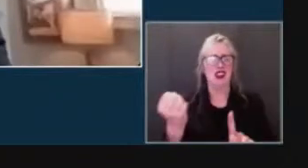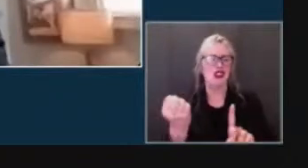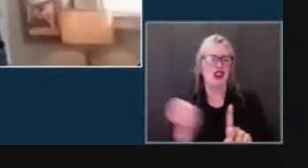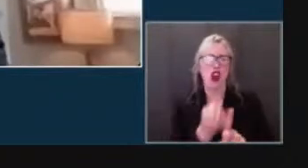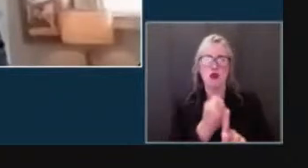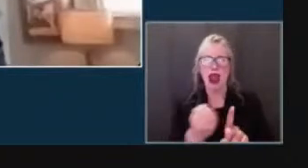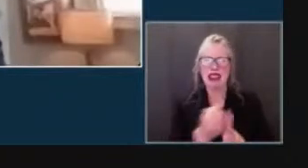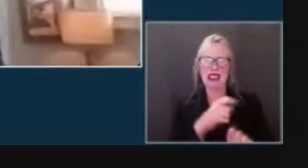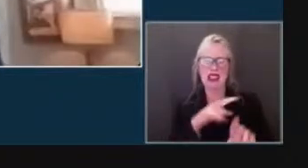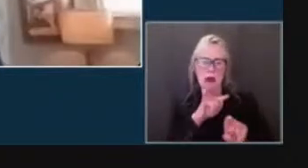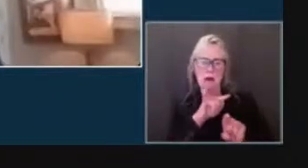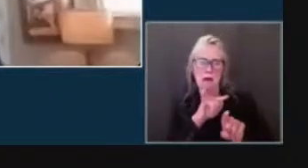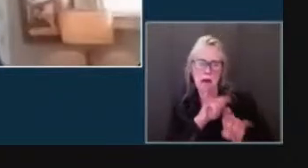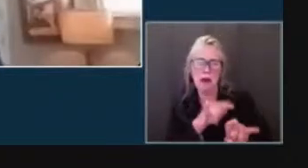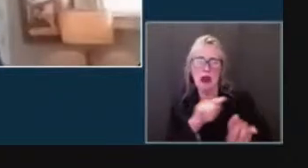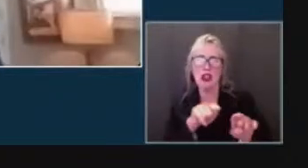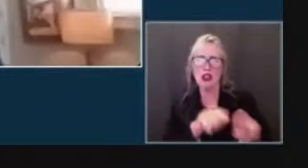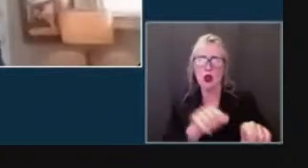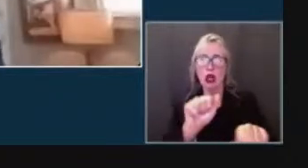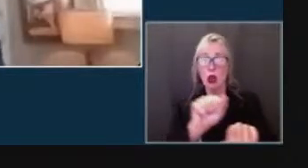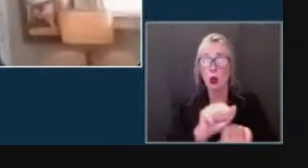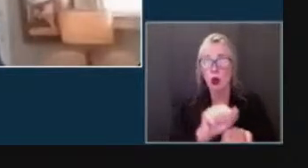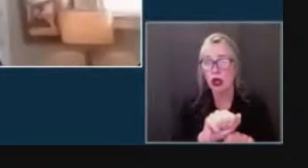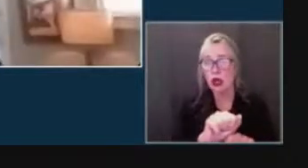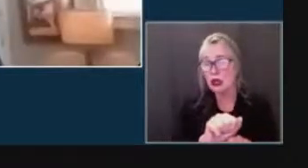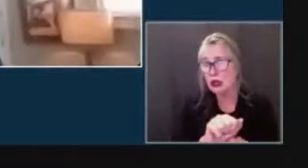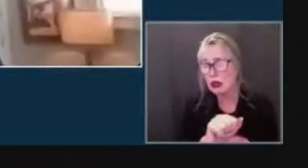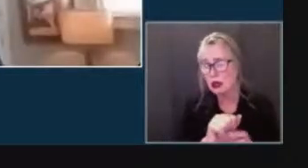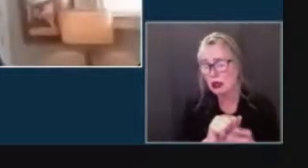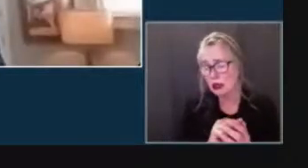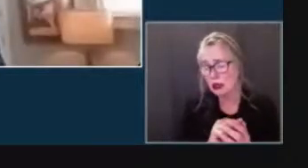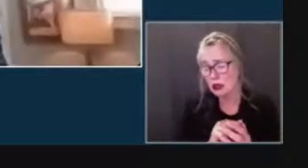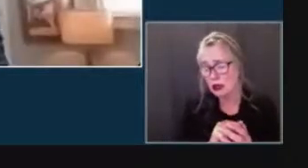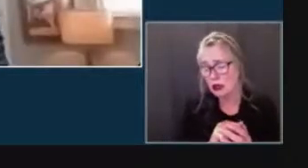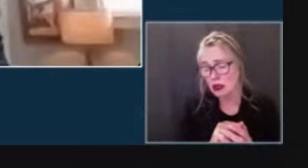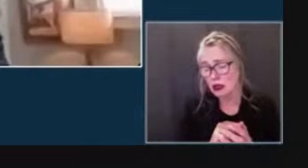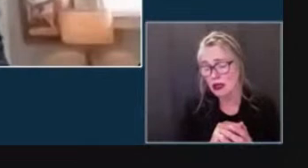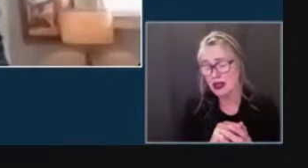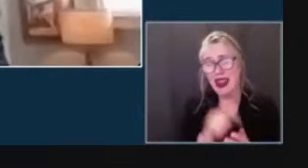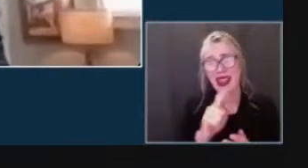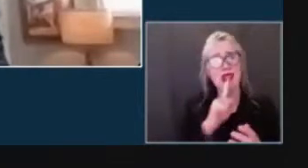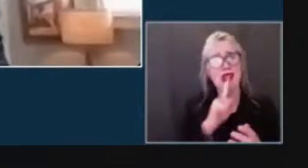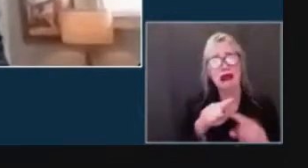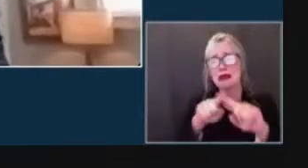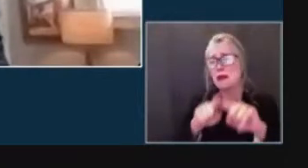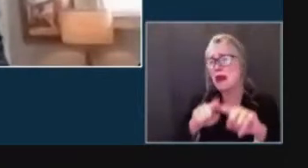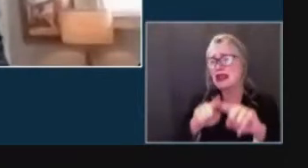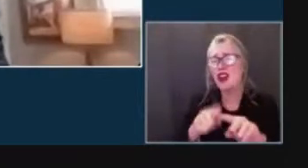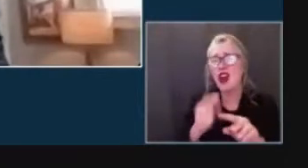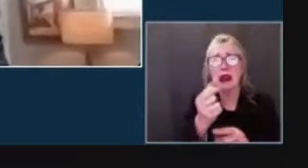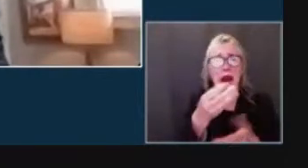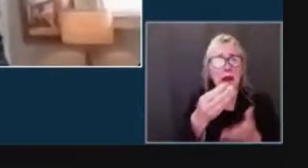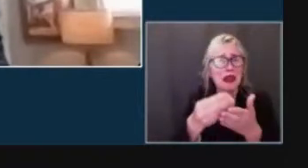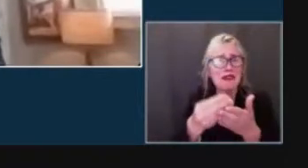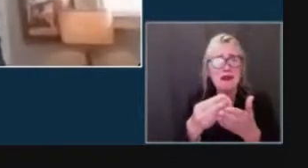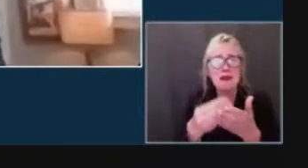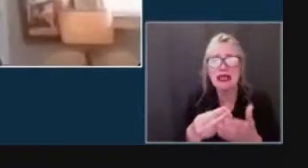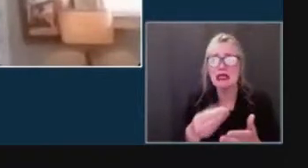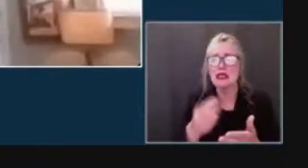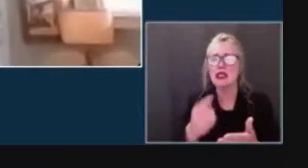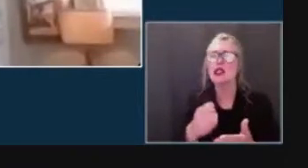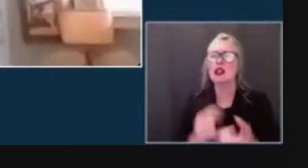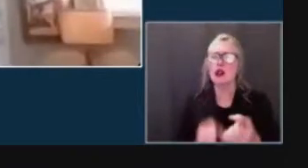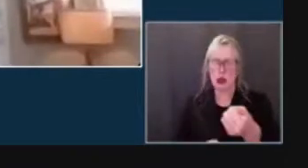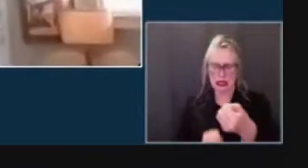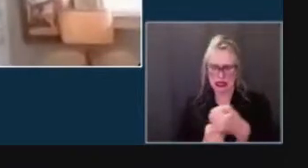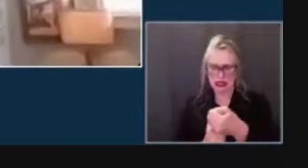who's at risk of losing the small income that her family depends on. We stand with her.